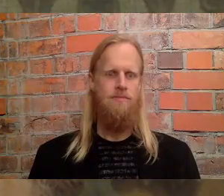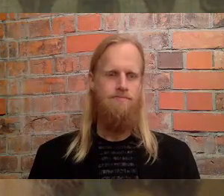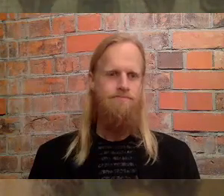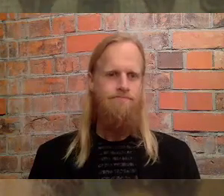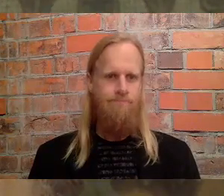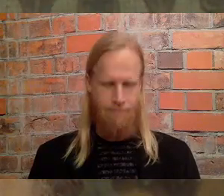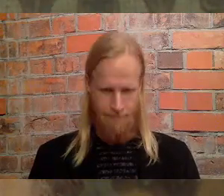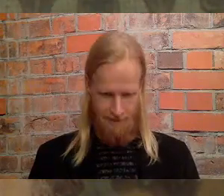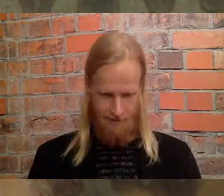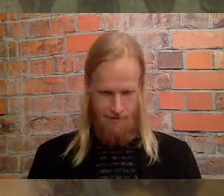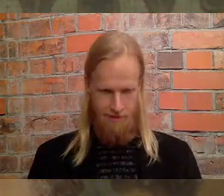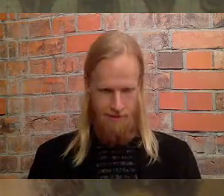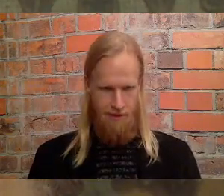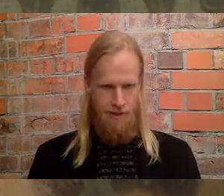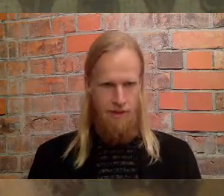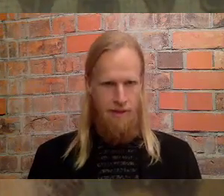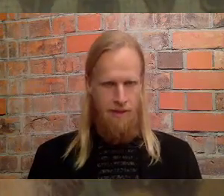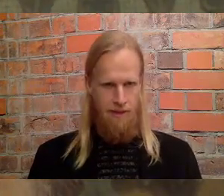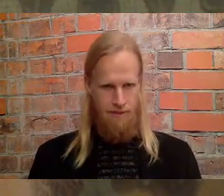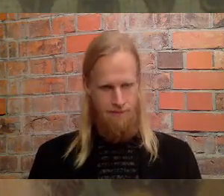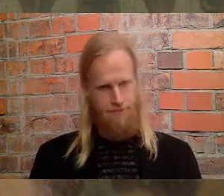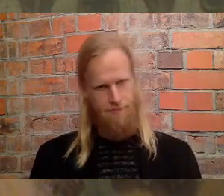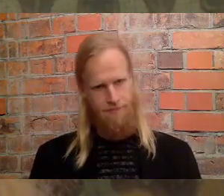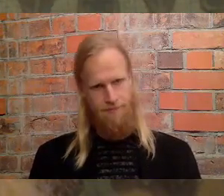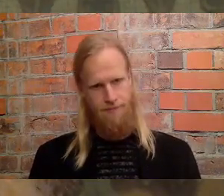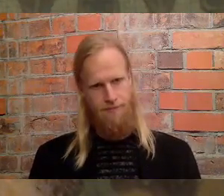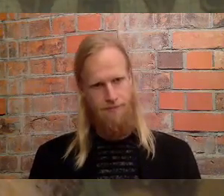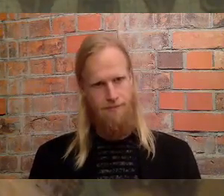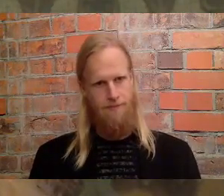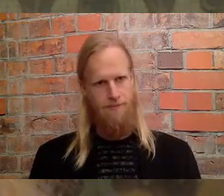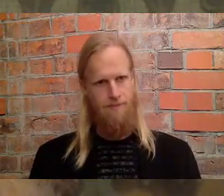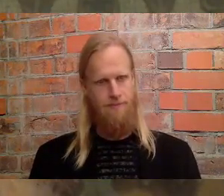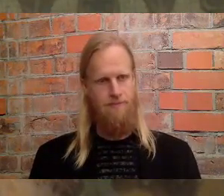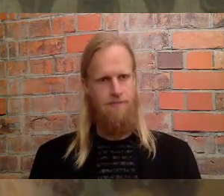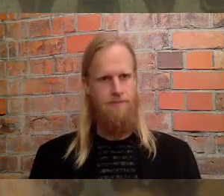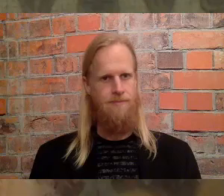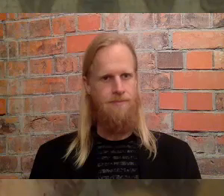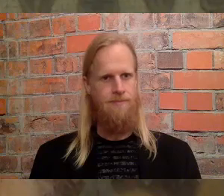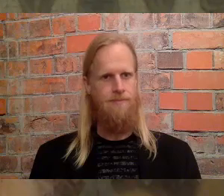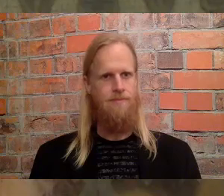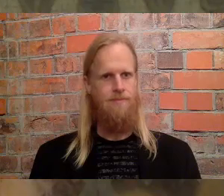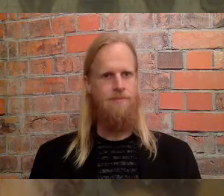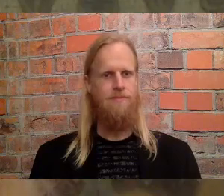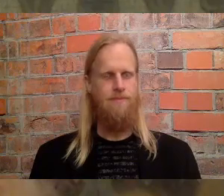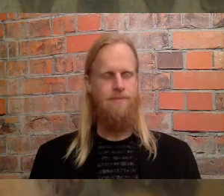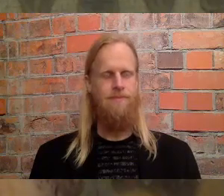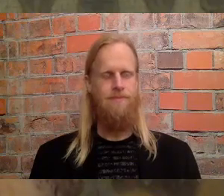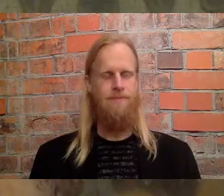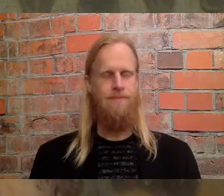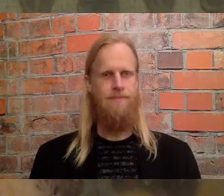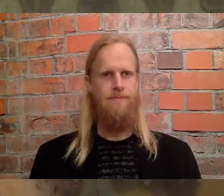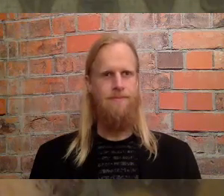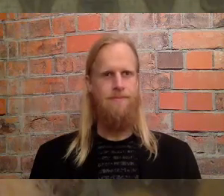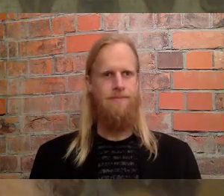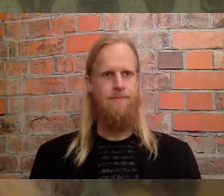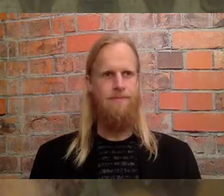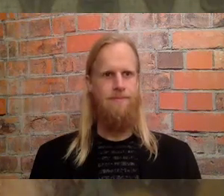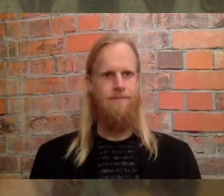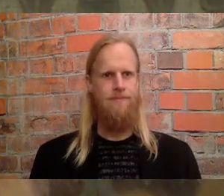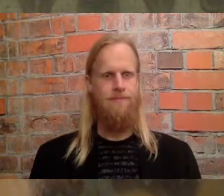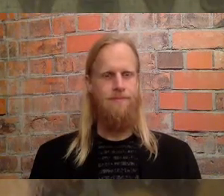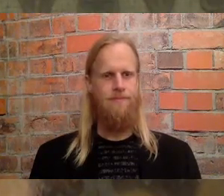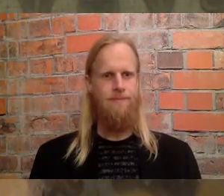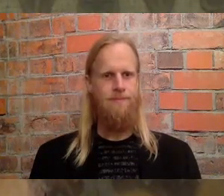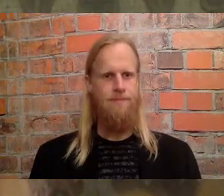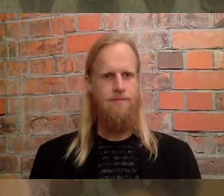seems to honor the deepest part of you that wants to contribute,